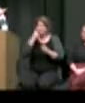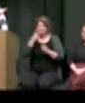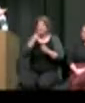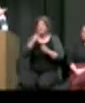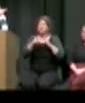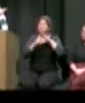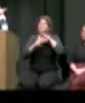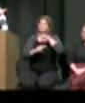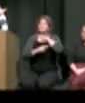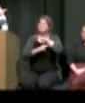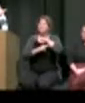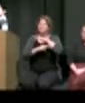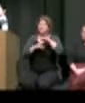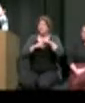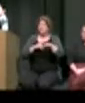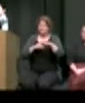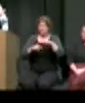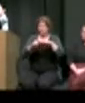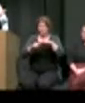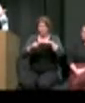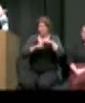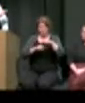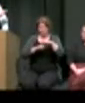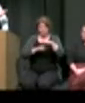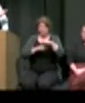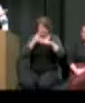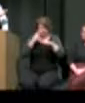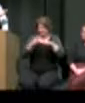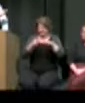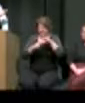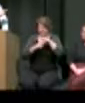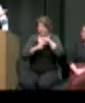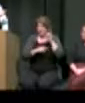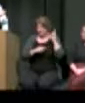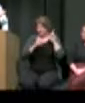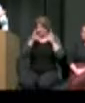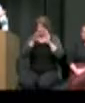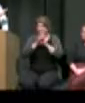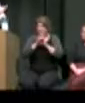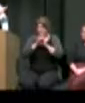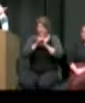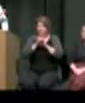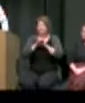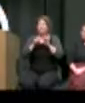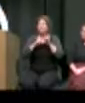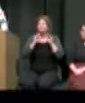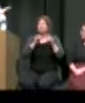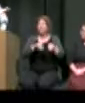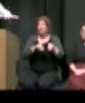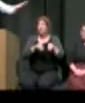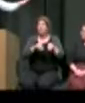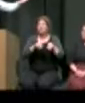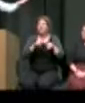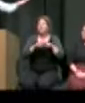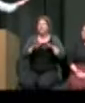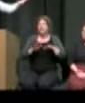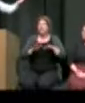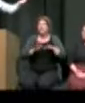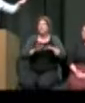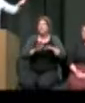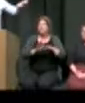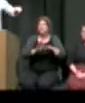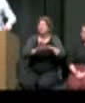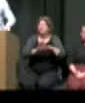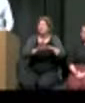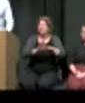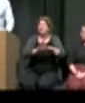the bridge sat on these rollers when we were installing it. And then we literally just pushed it out into the ravine, and the